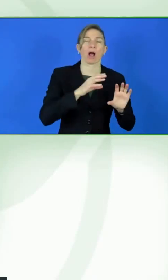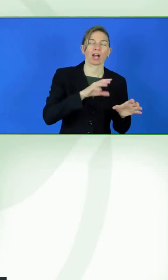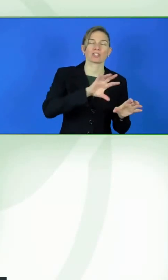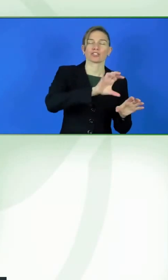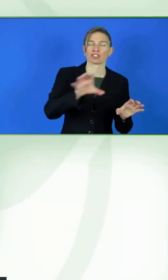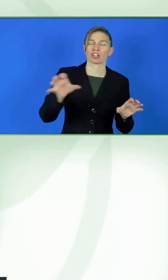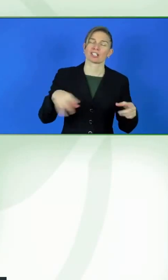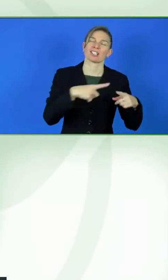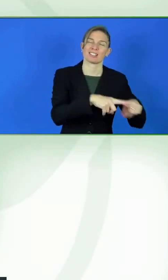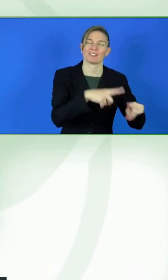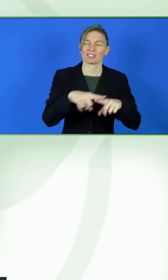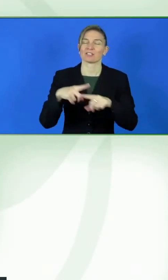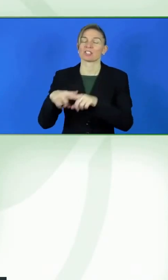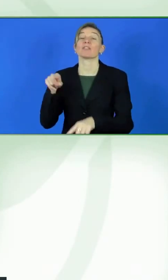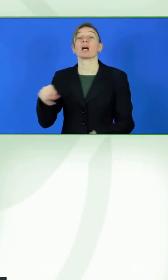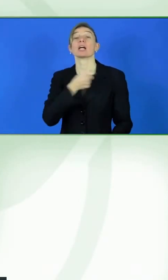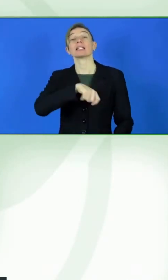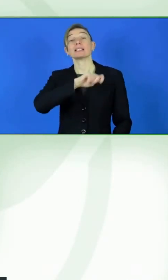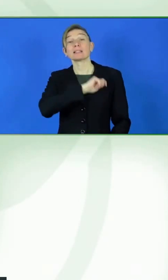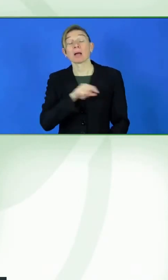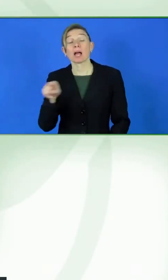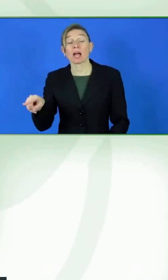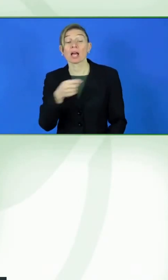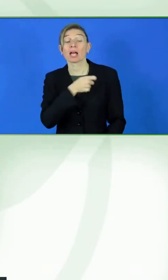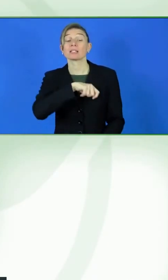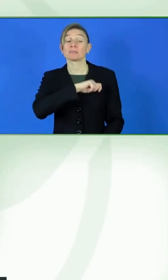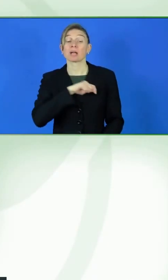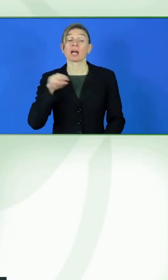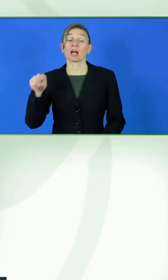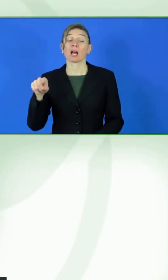the Spanish government and the